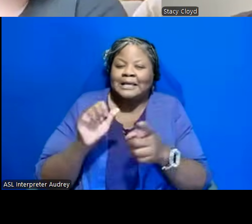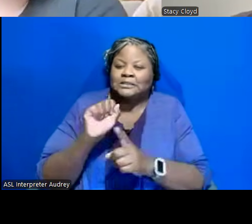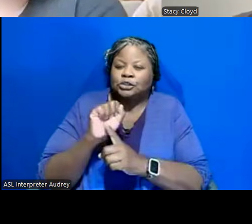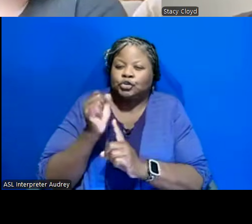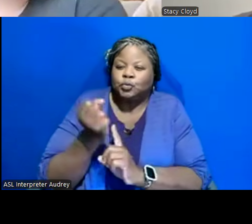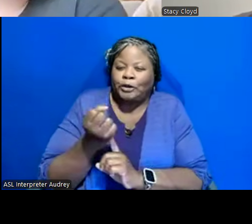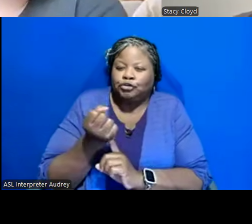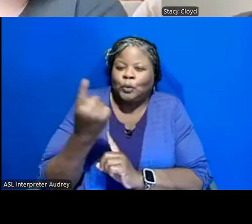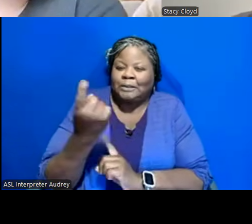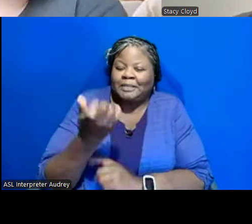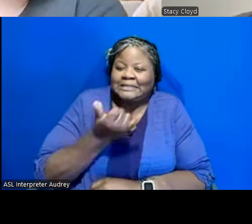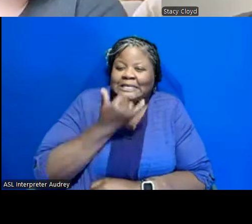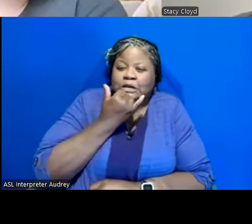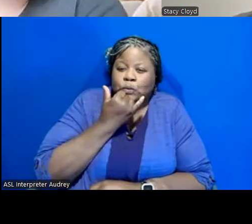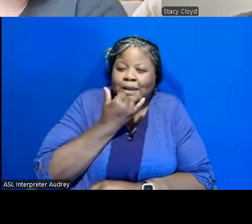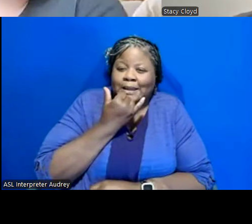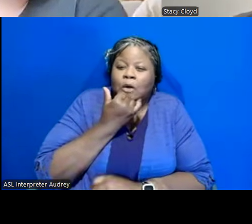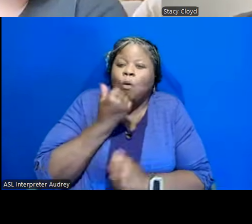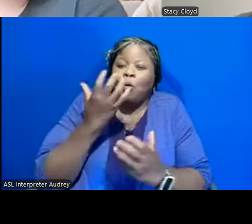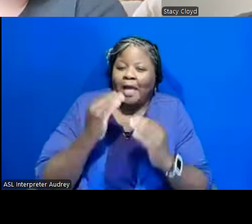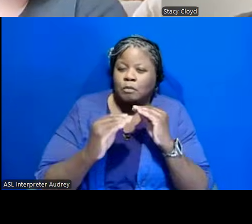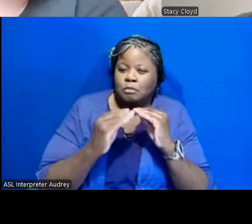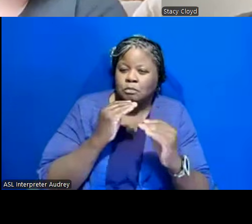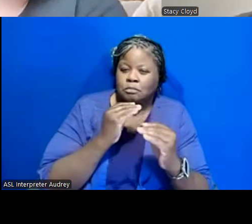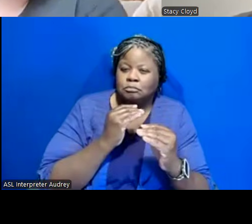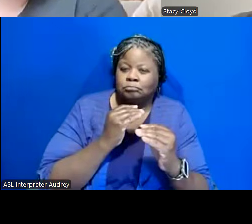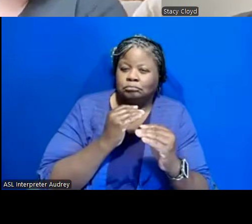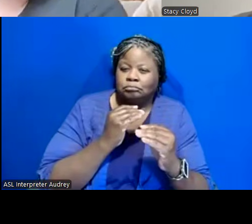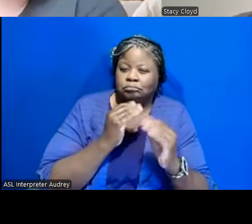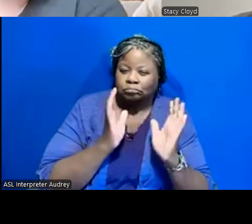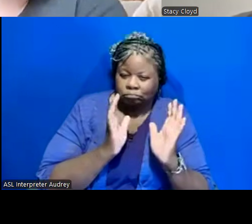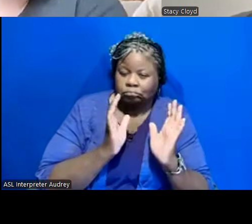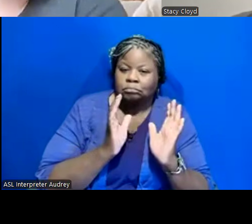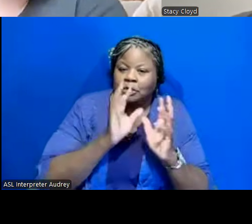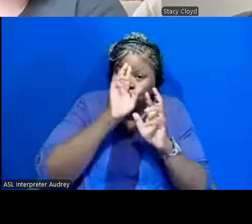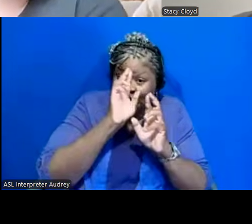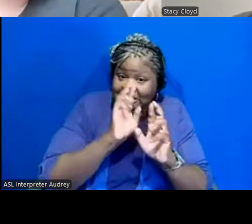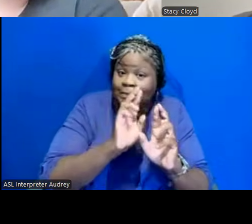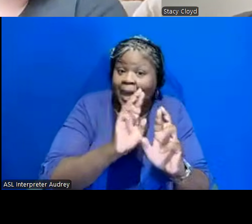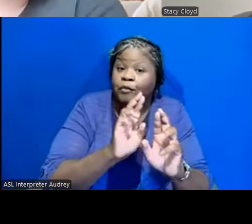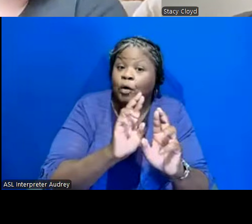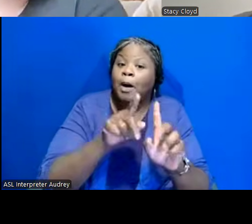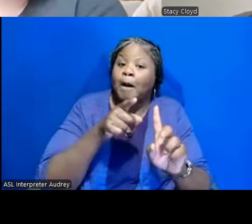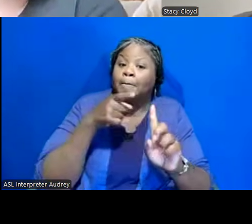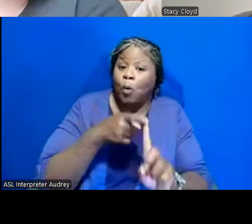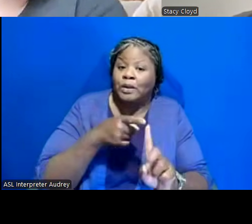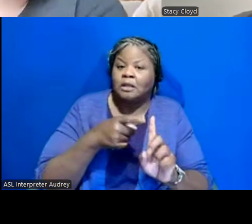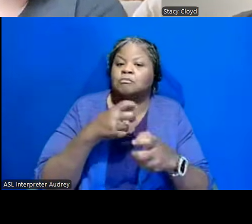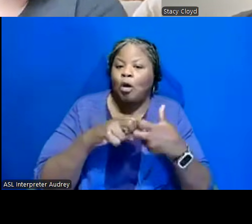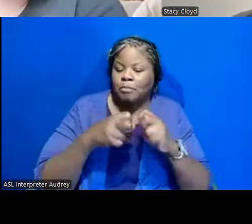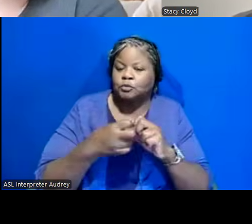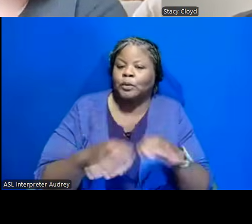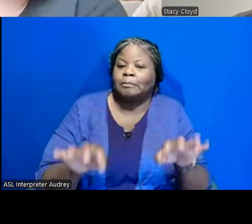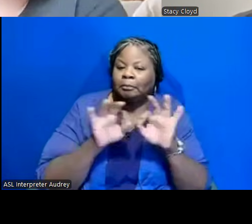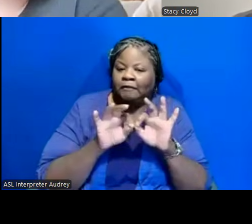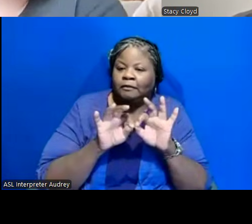something is incorrect go uncorrected. So I think being respectful but pointing out problems when they are meaningful